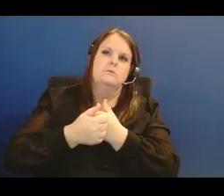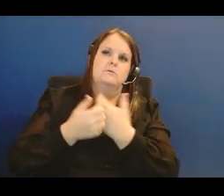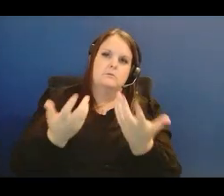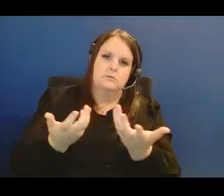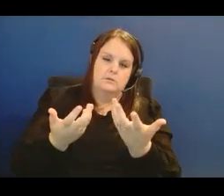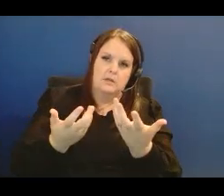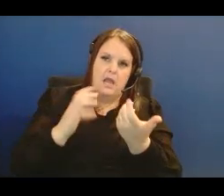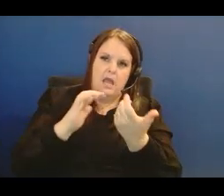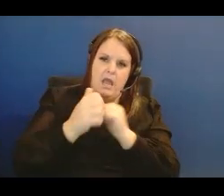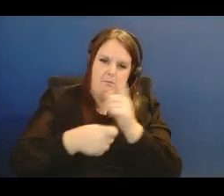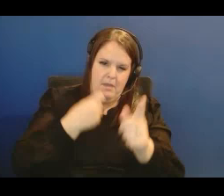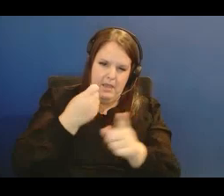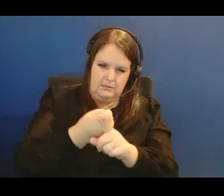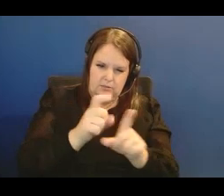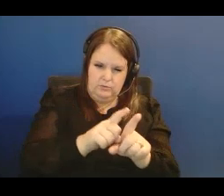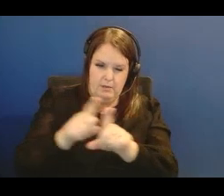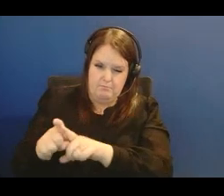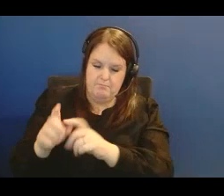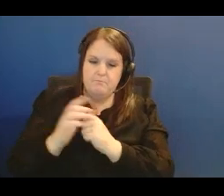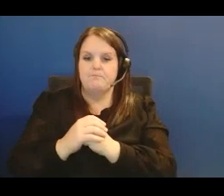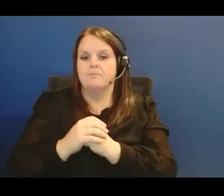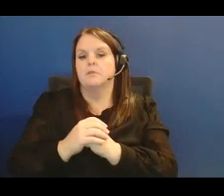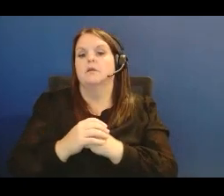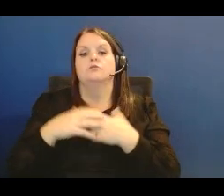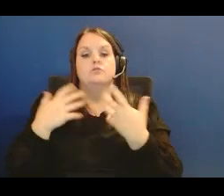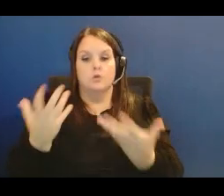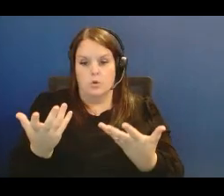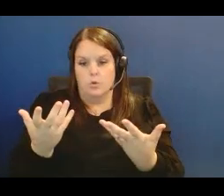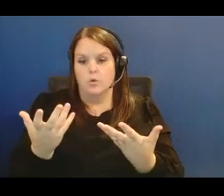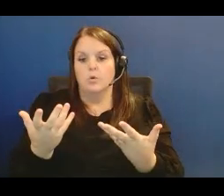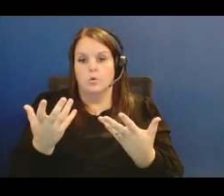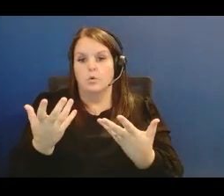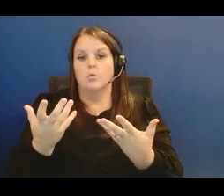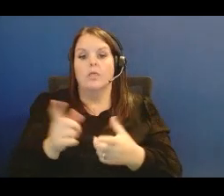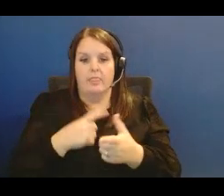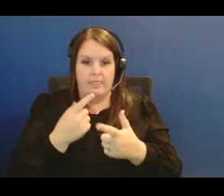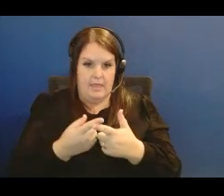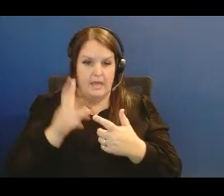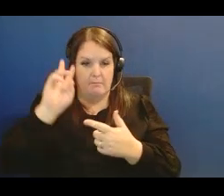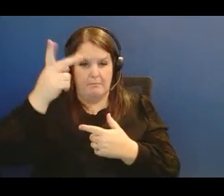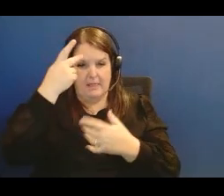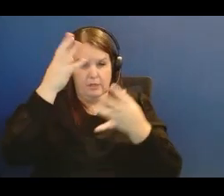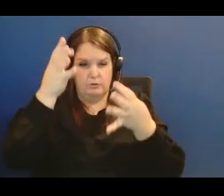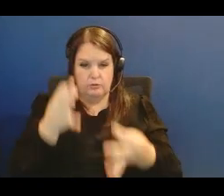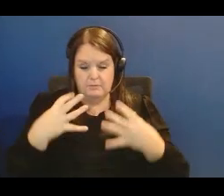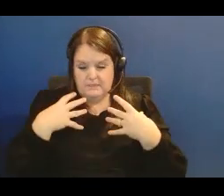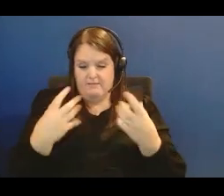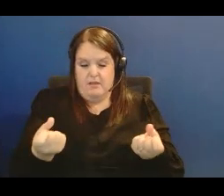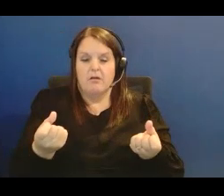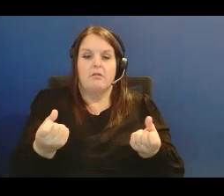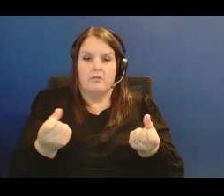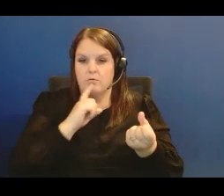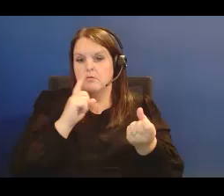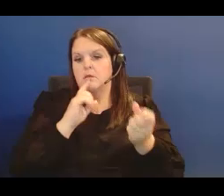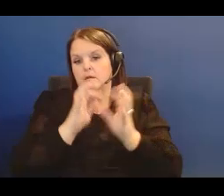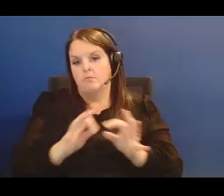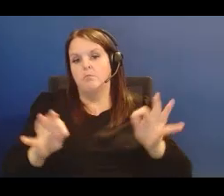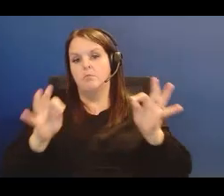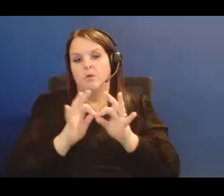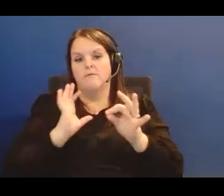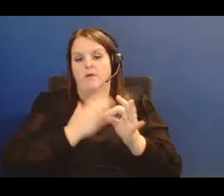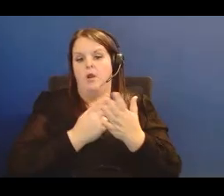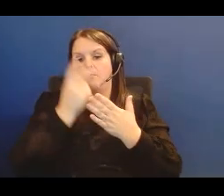goes in that as well. So then it brings us to political determinants of health, which is really important for our